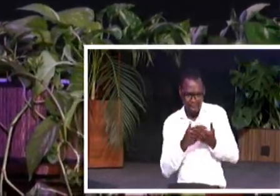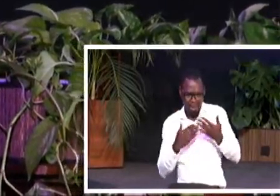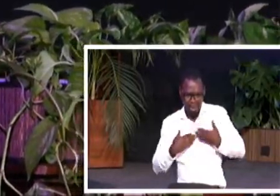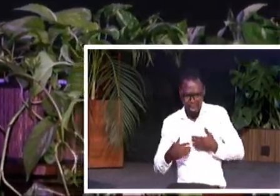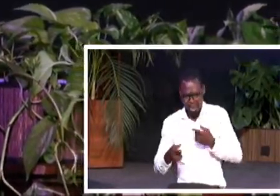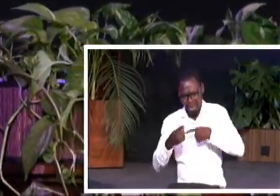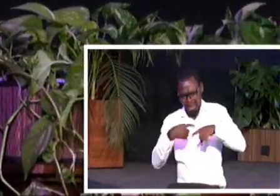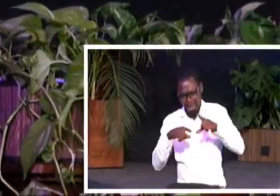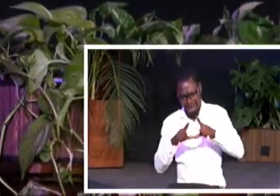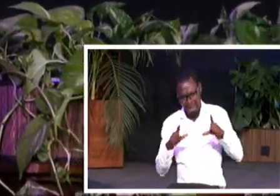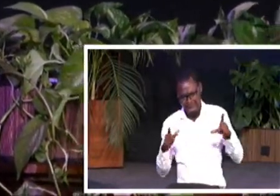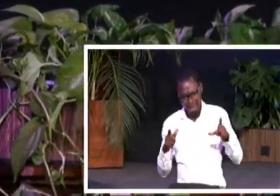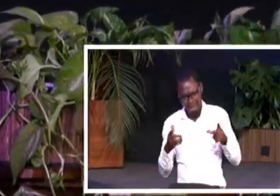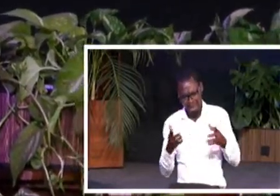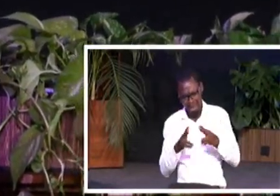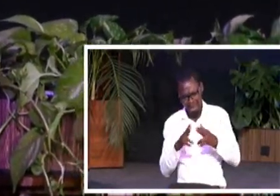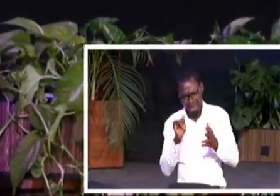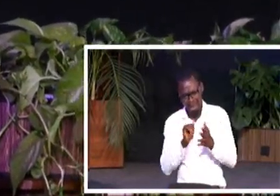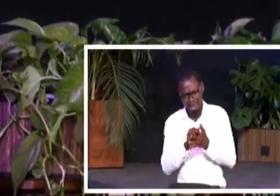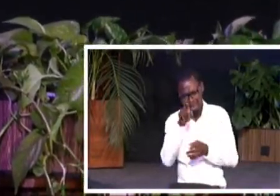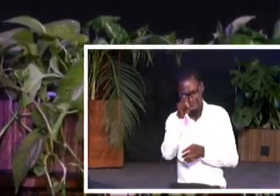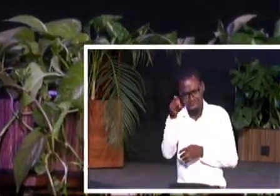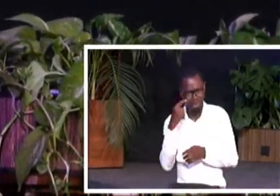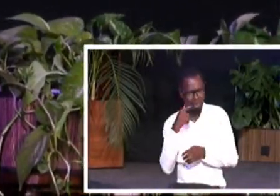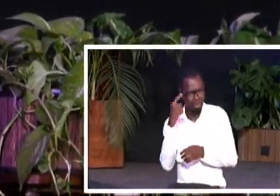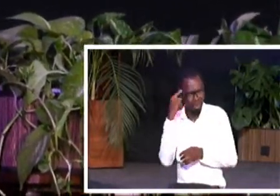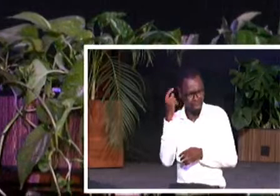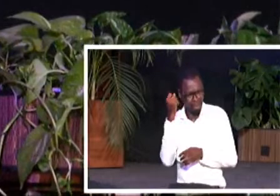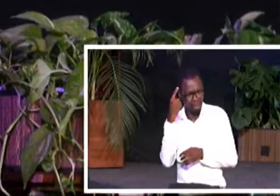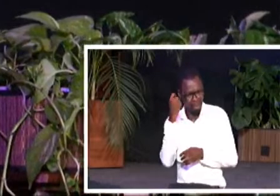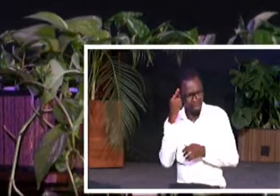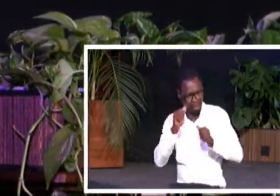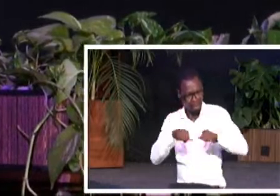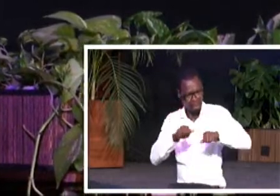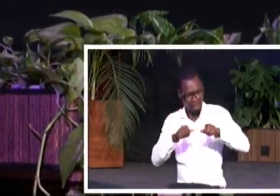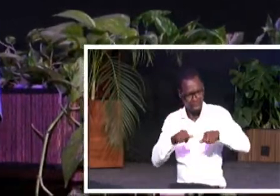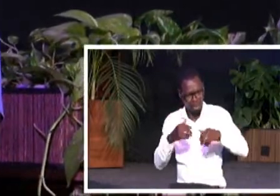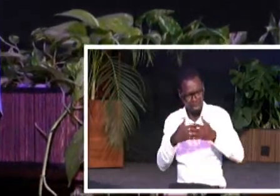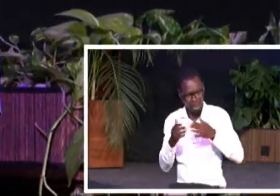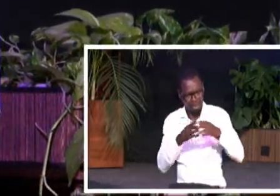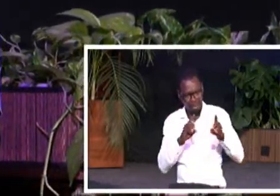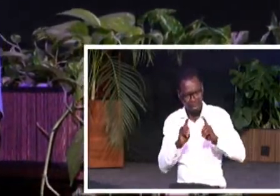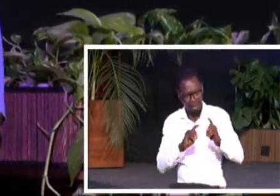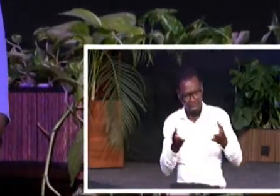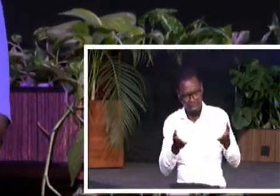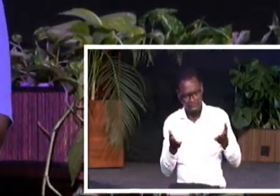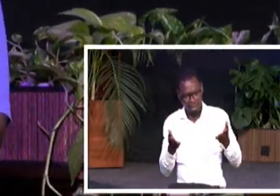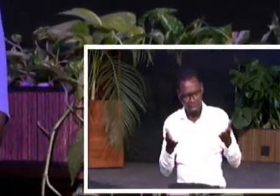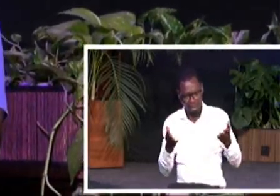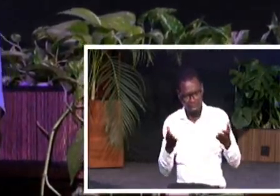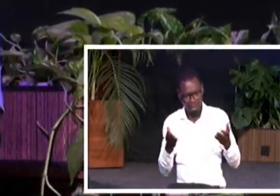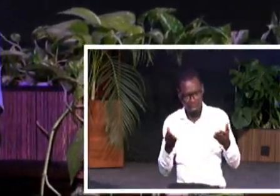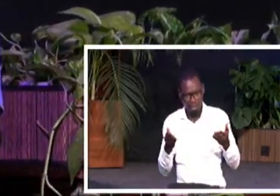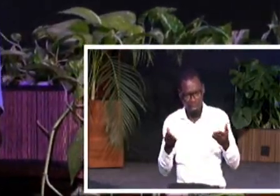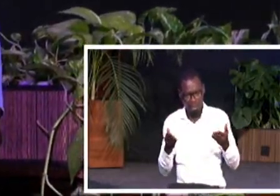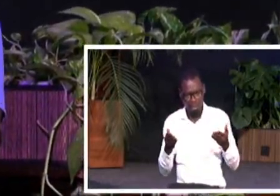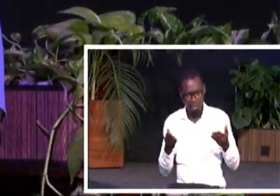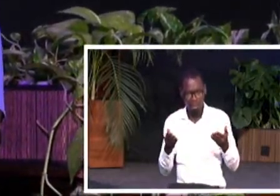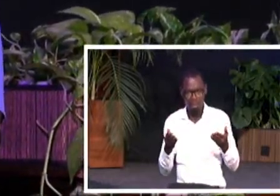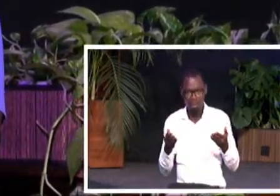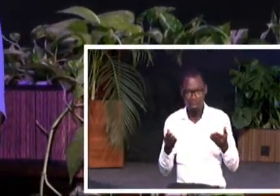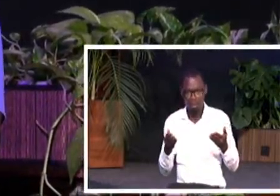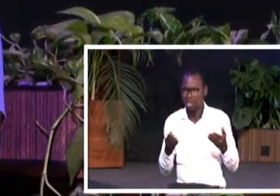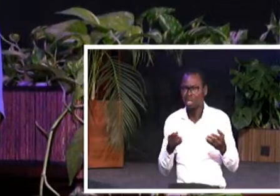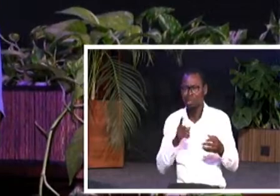sign language so that they can also understand and appreciate what they can do with their God-given potential is